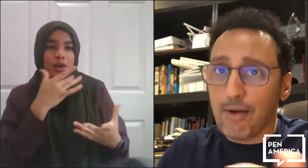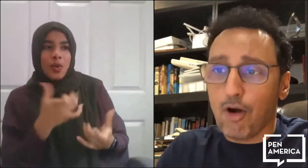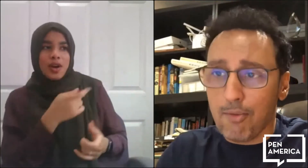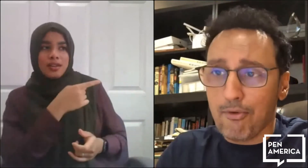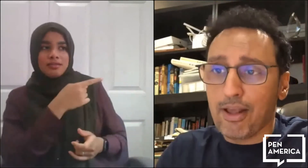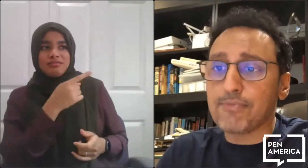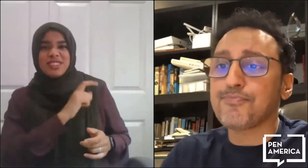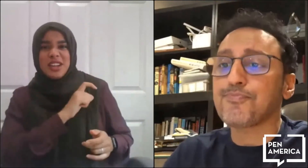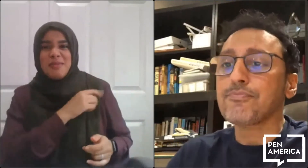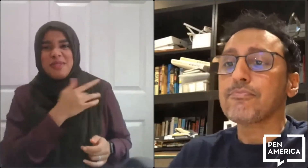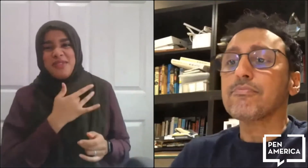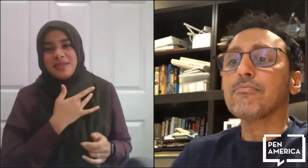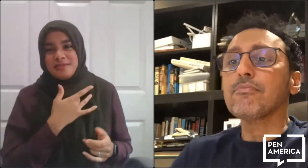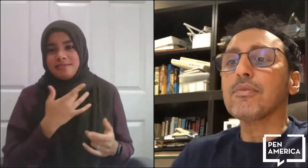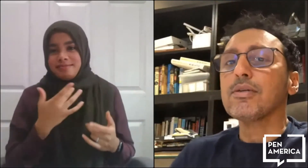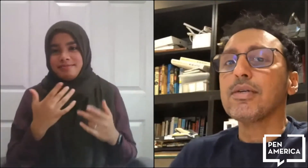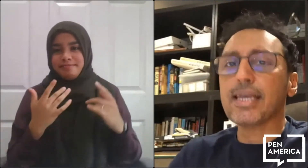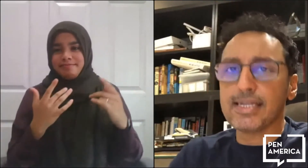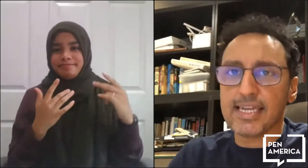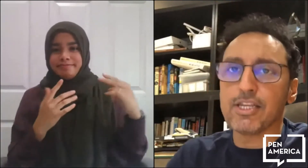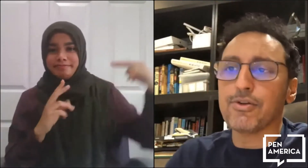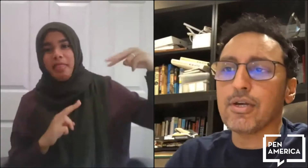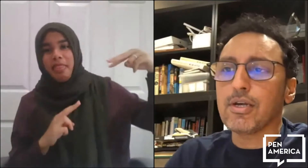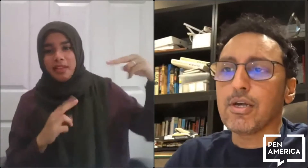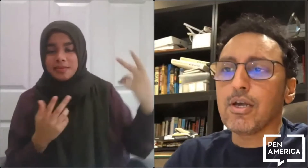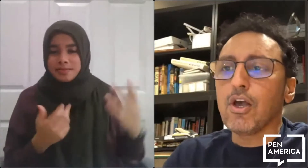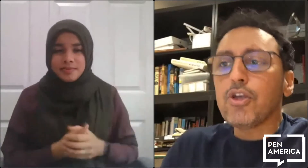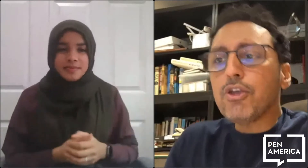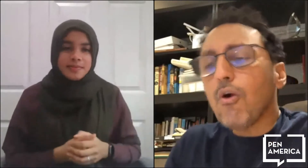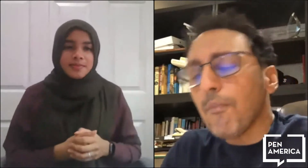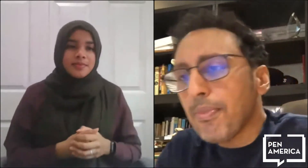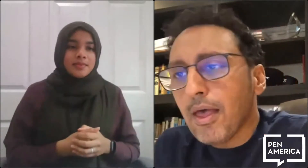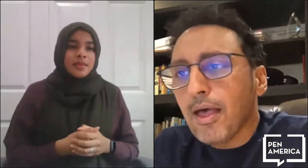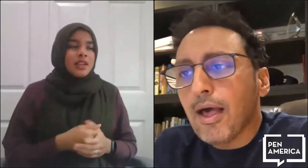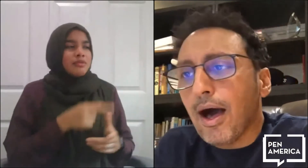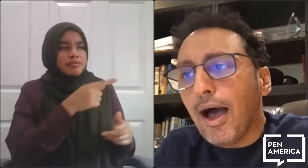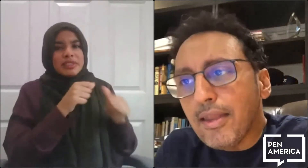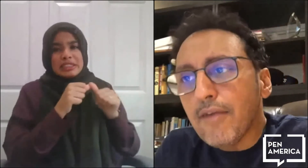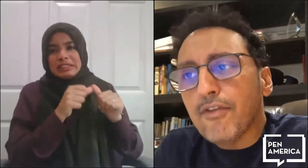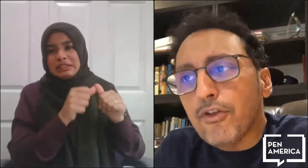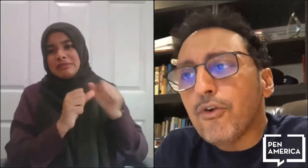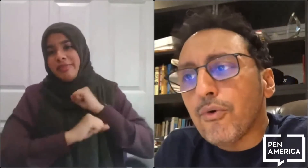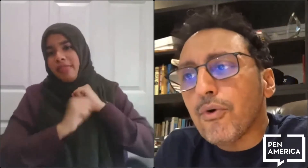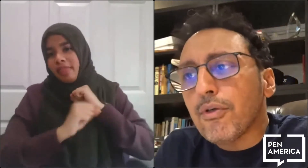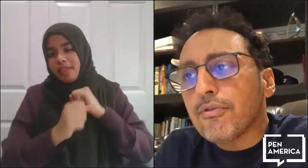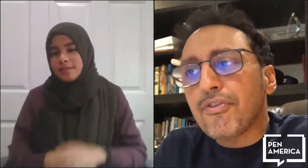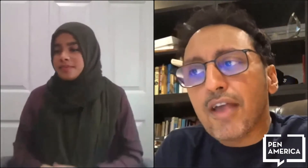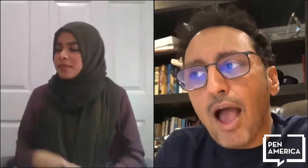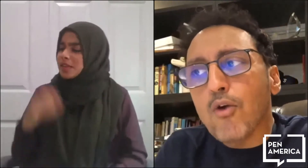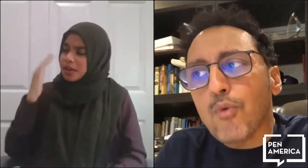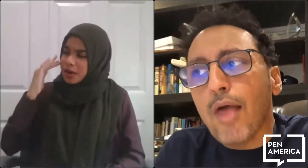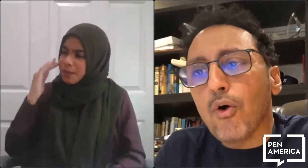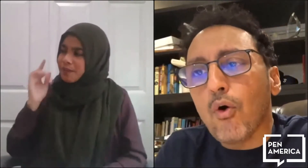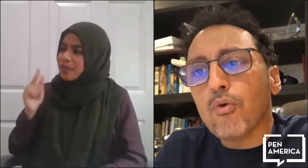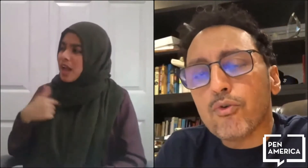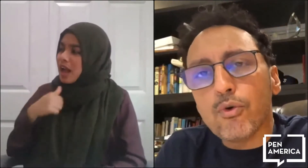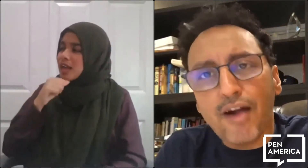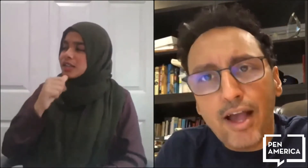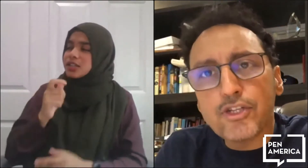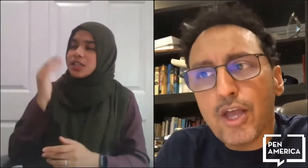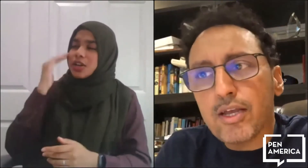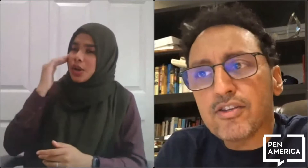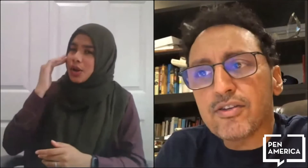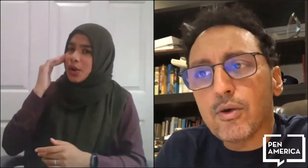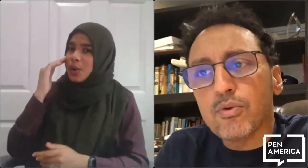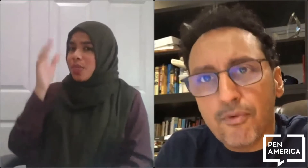he was now harboring. He continued, I never knew that the guy who ran the whole crew